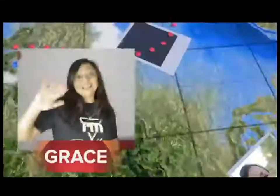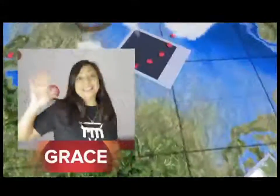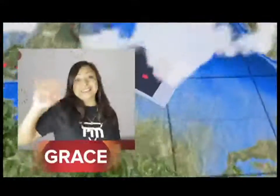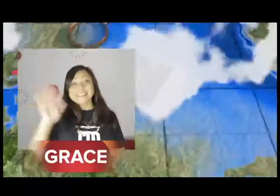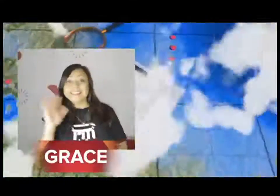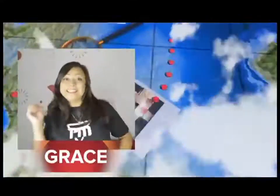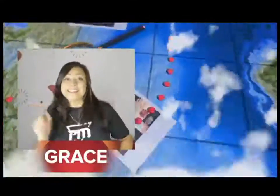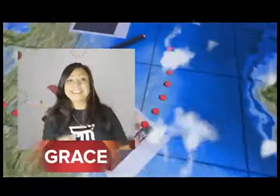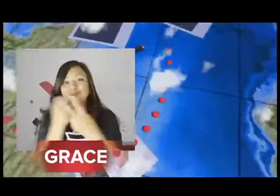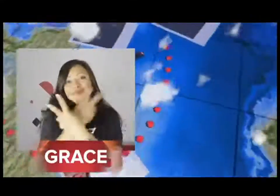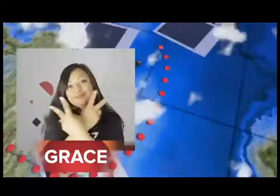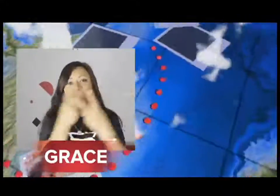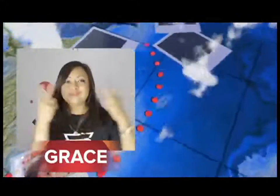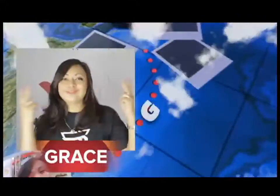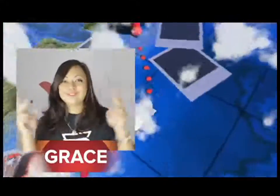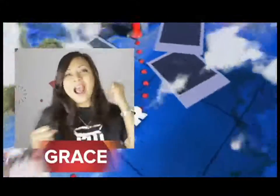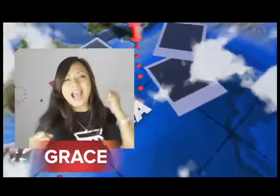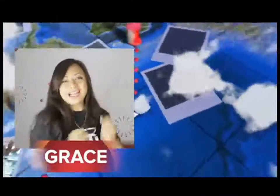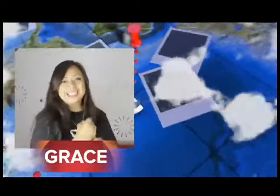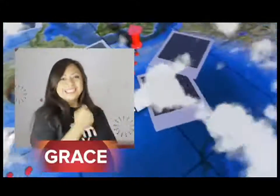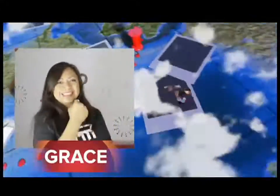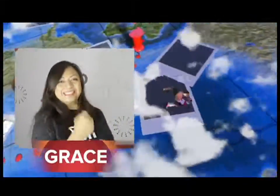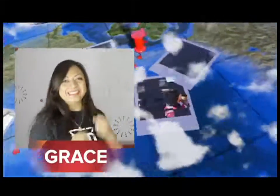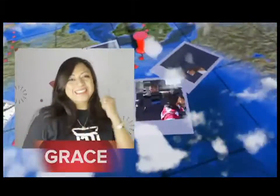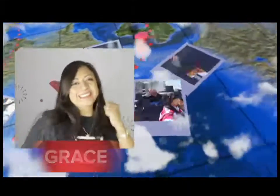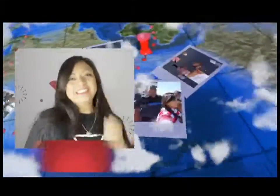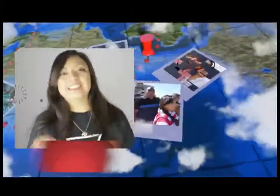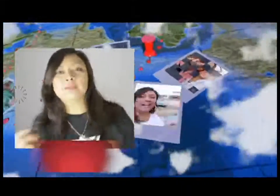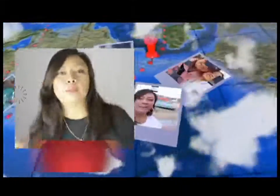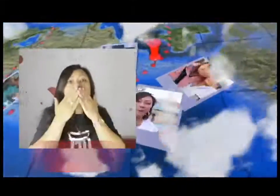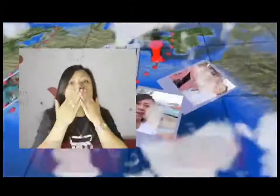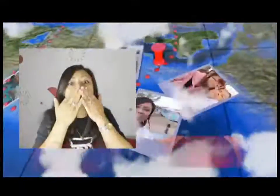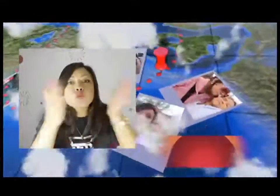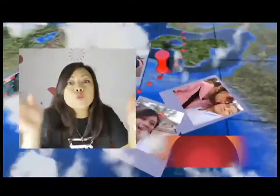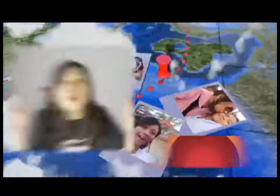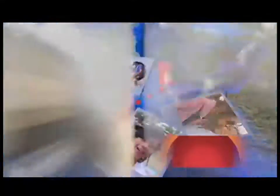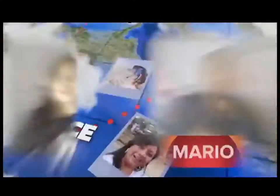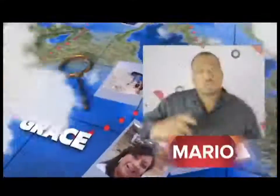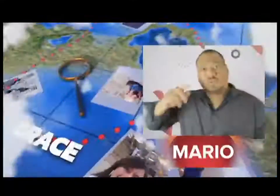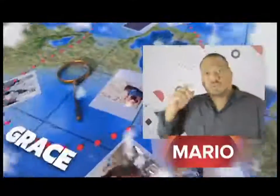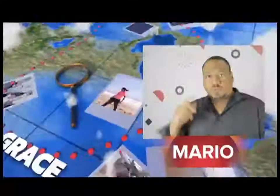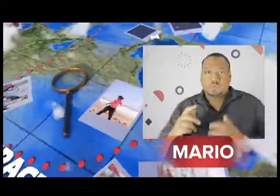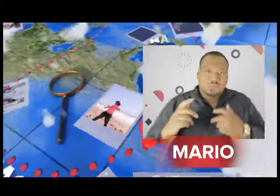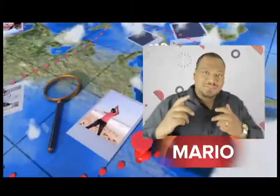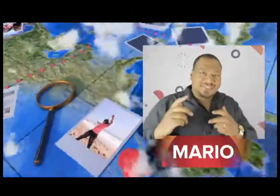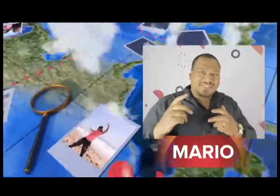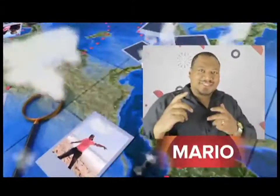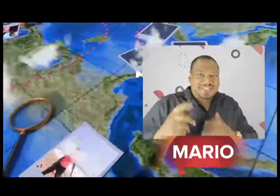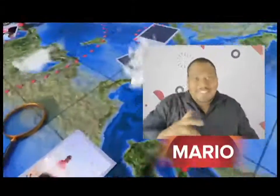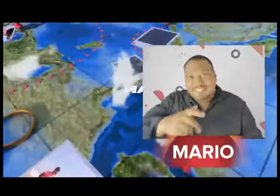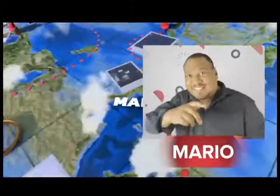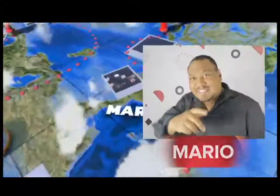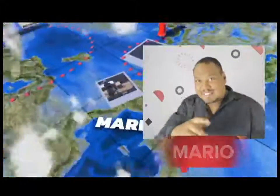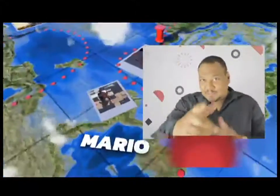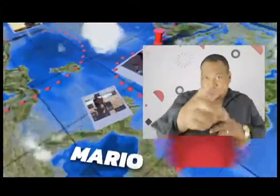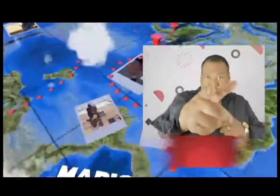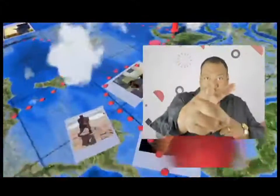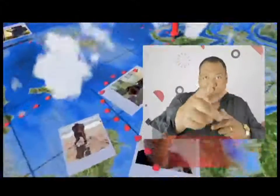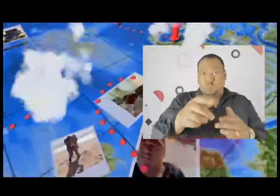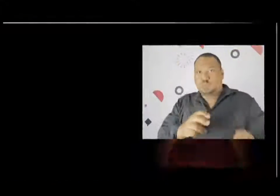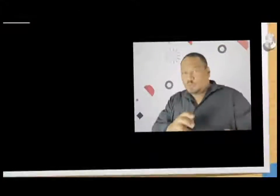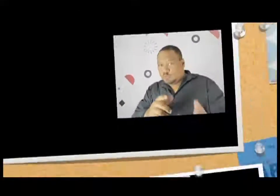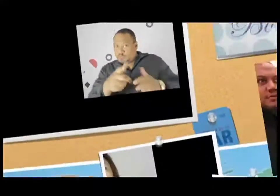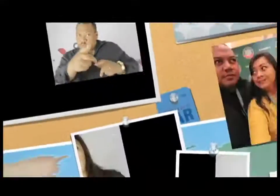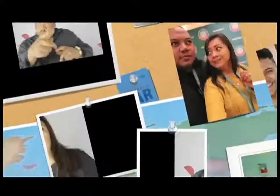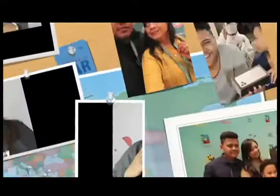long. Shades of this motel keeping me in bed, reading the news, just trying to